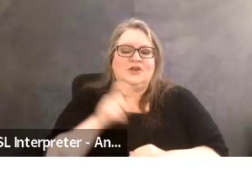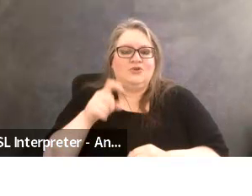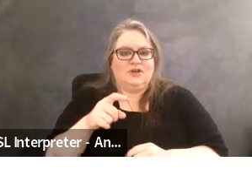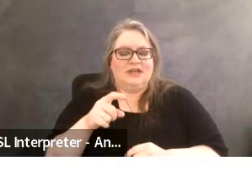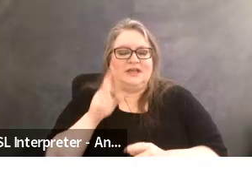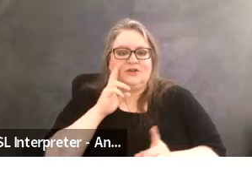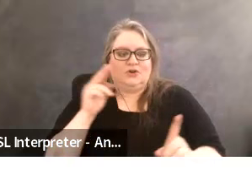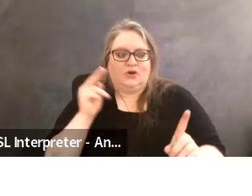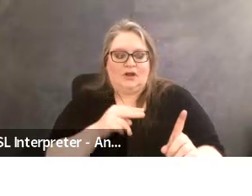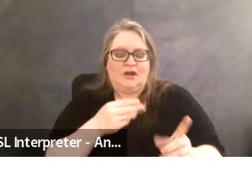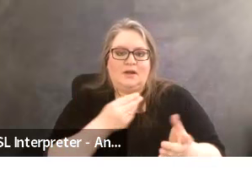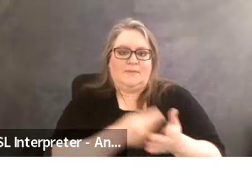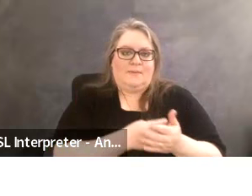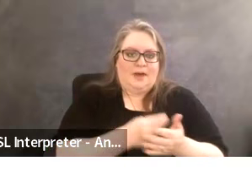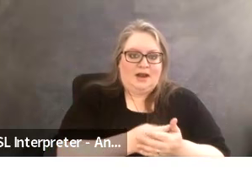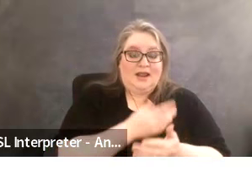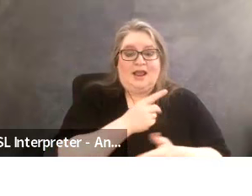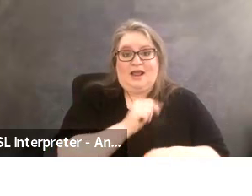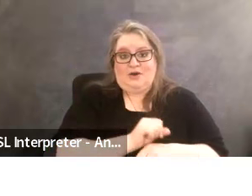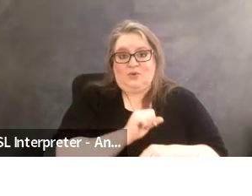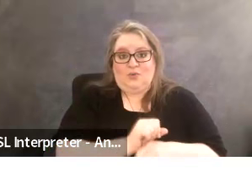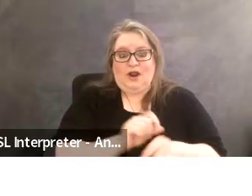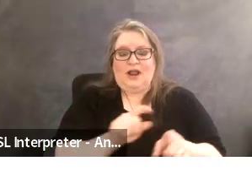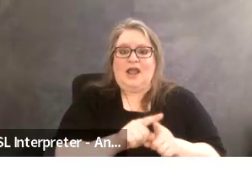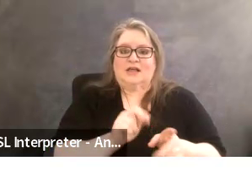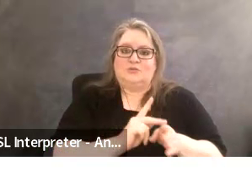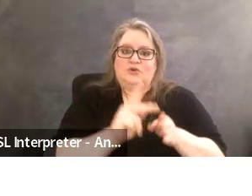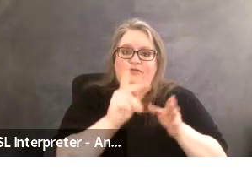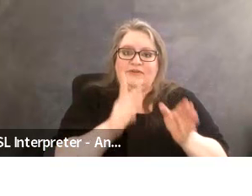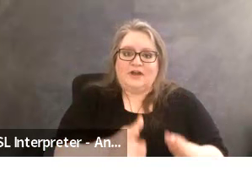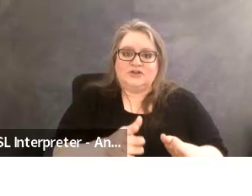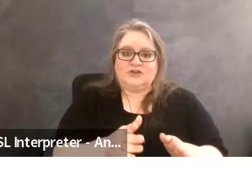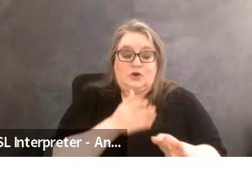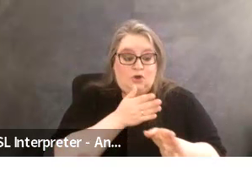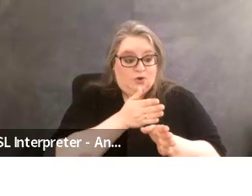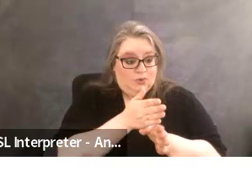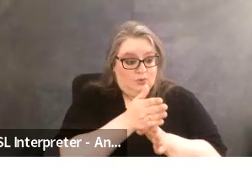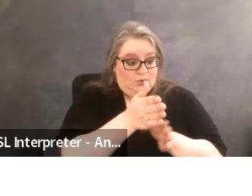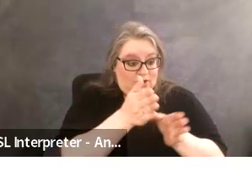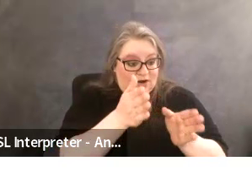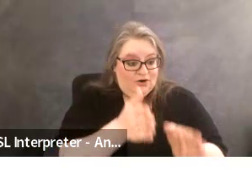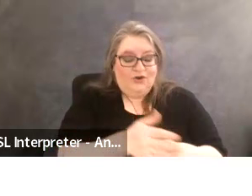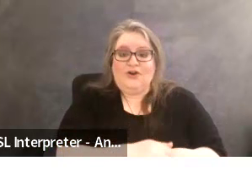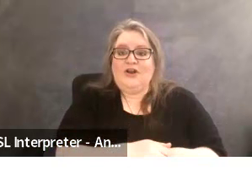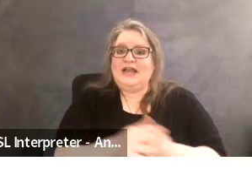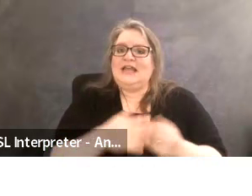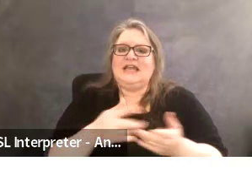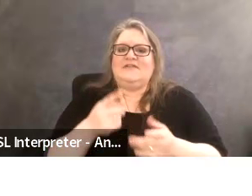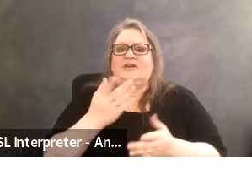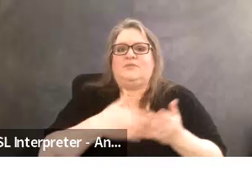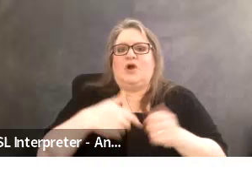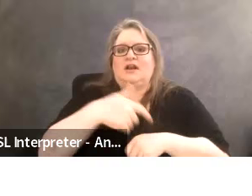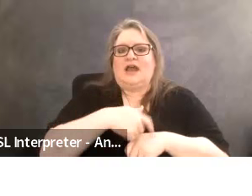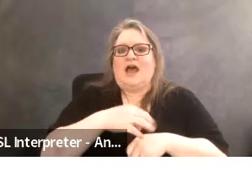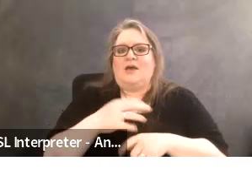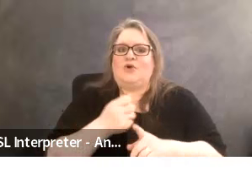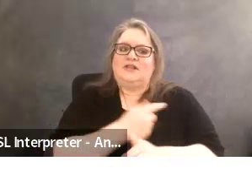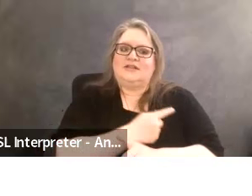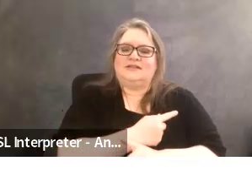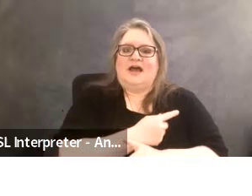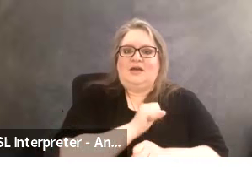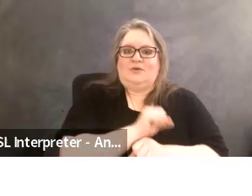money and your work as a profession, as a career, even if it's something you're doing part-time or as a side hustle, because a lot